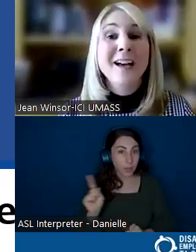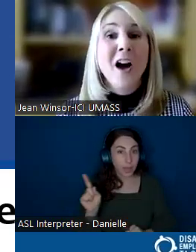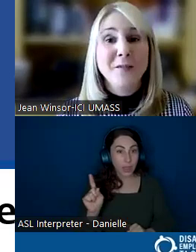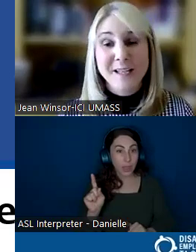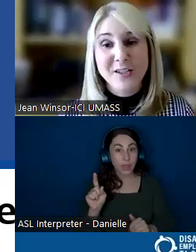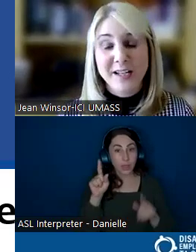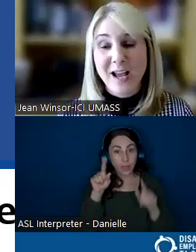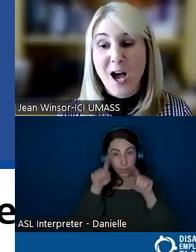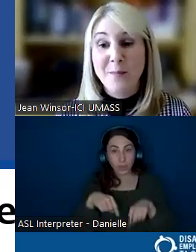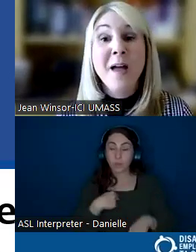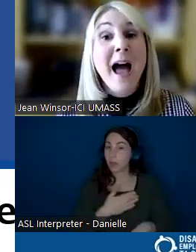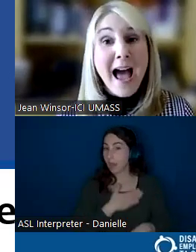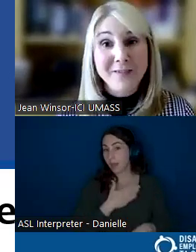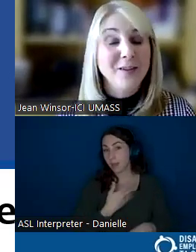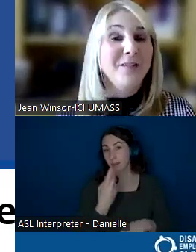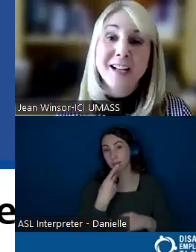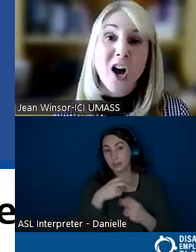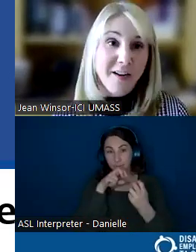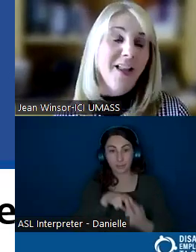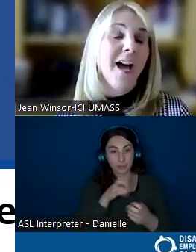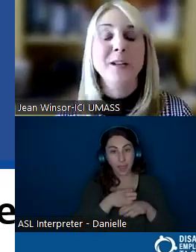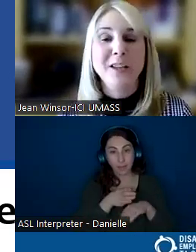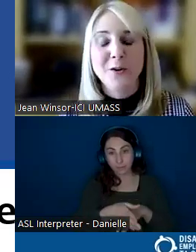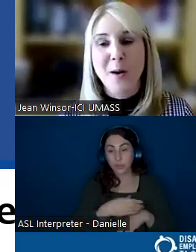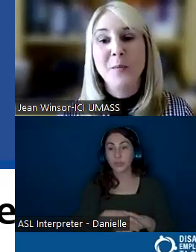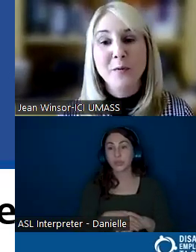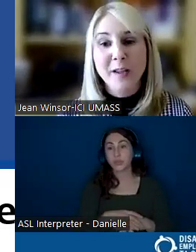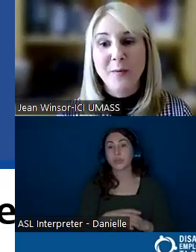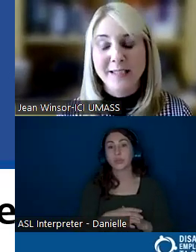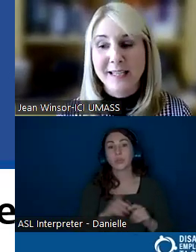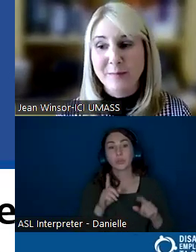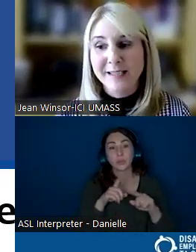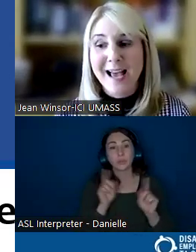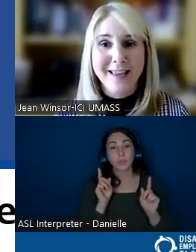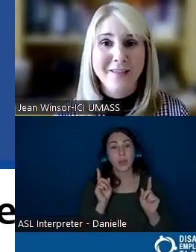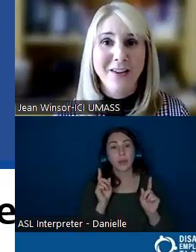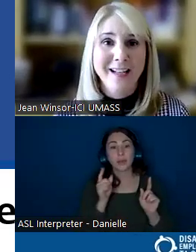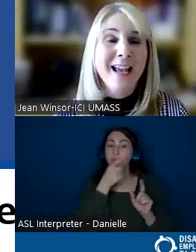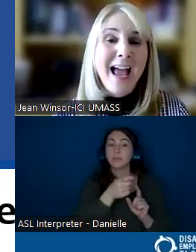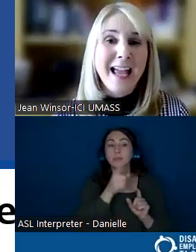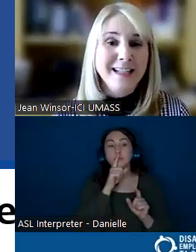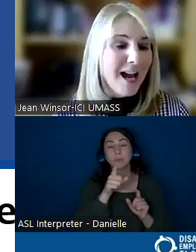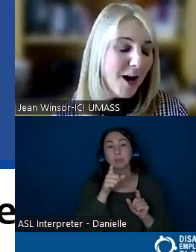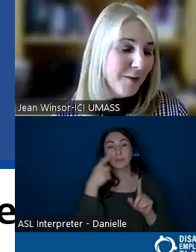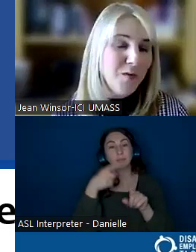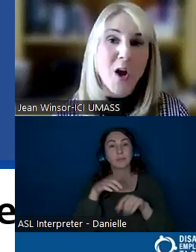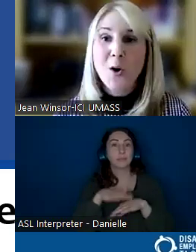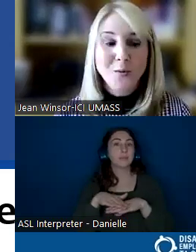a conversation after the fact, offline with you. But we really wanted to keep this high level